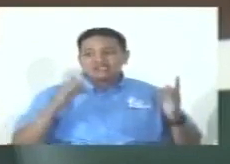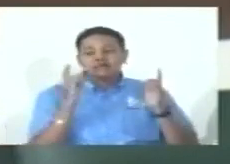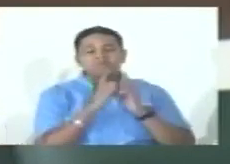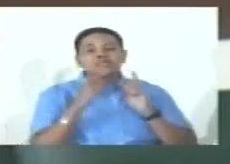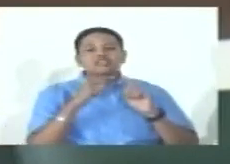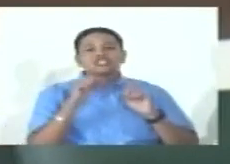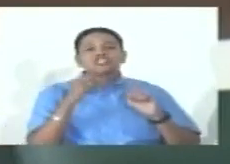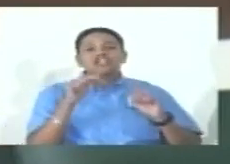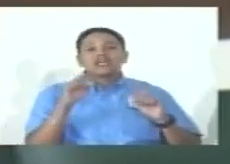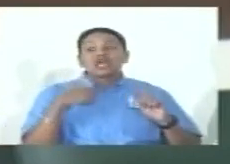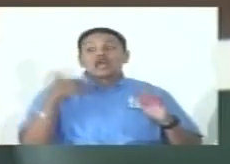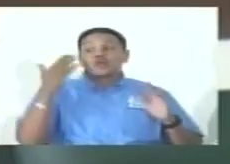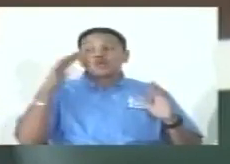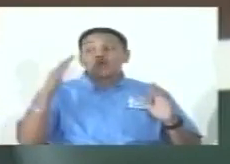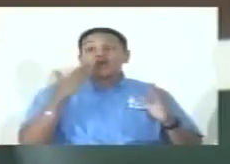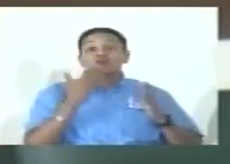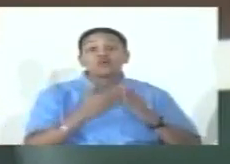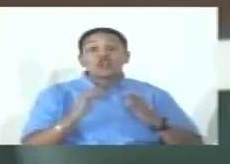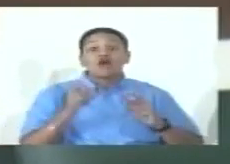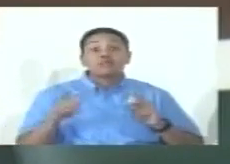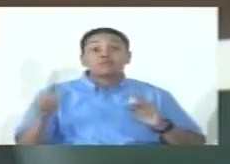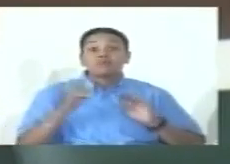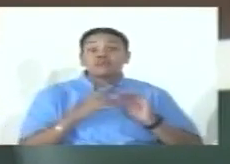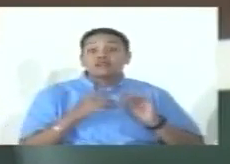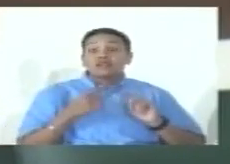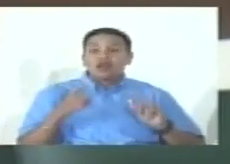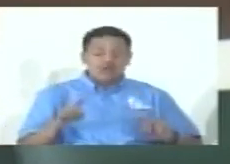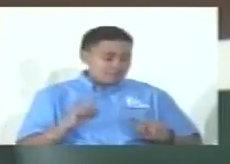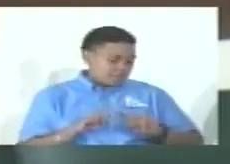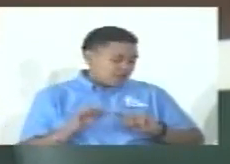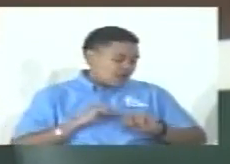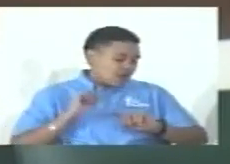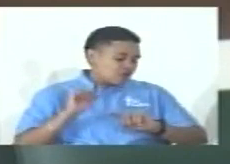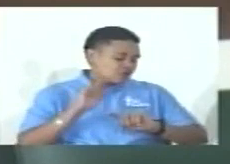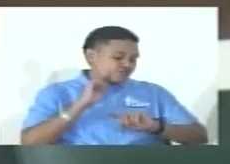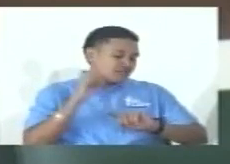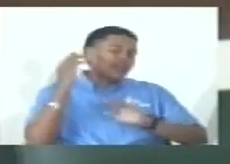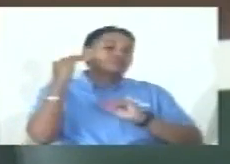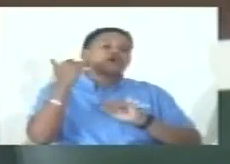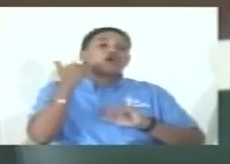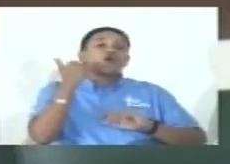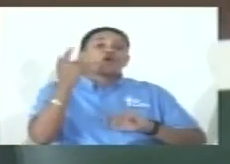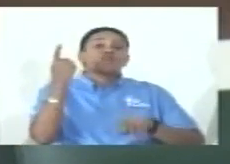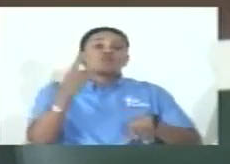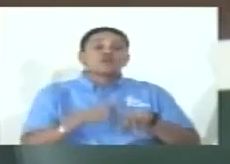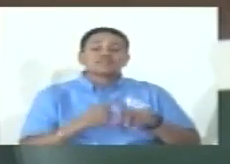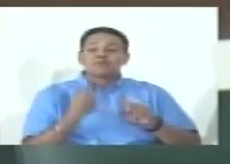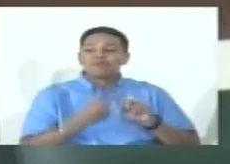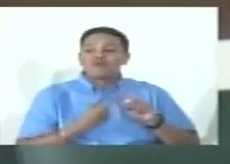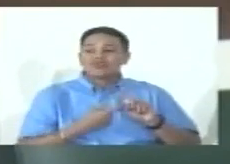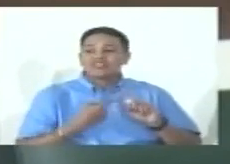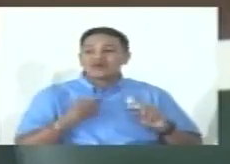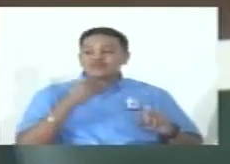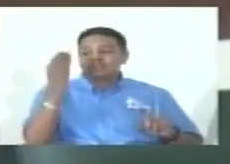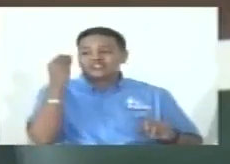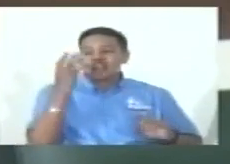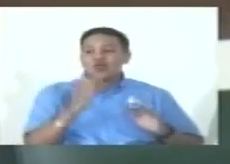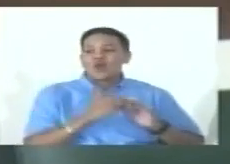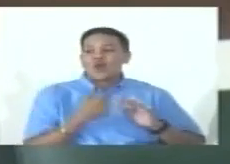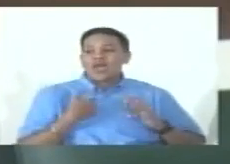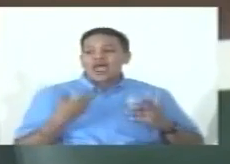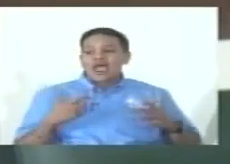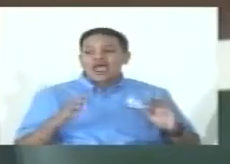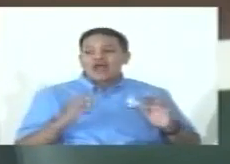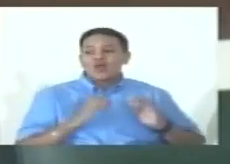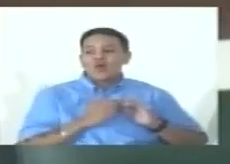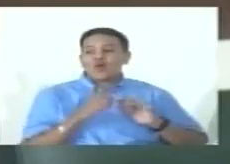I don't know her as well as others did, but I could expect the call once a month. And I'll tell you how, as I end, how